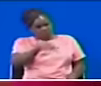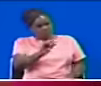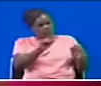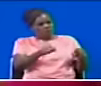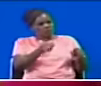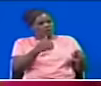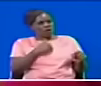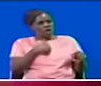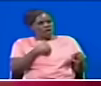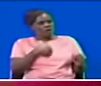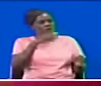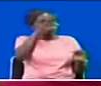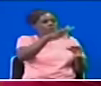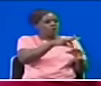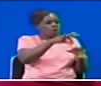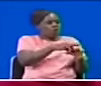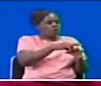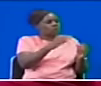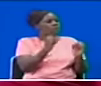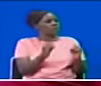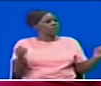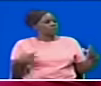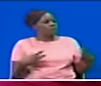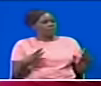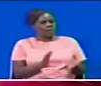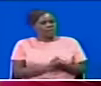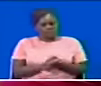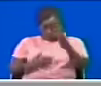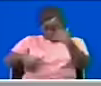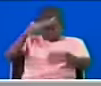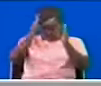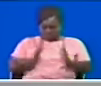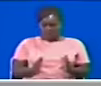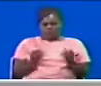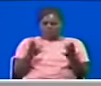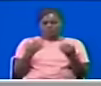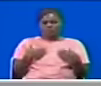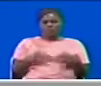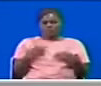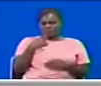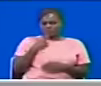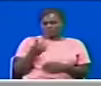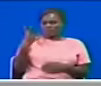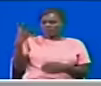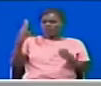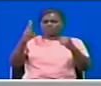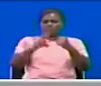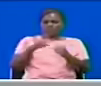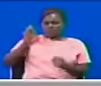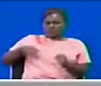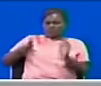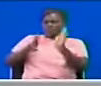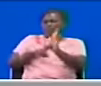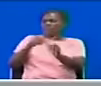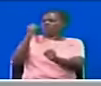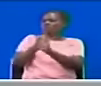have an authentic voice and you are representing their issues. All right. Prof, as you close, there's many people that say, oh, but those 47 women reps, they've not done